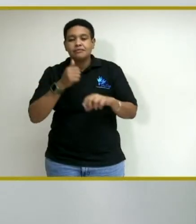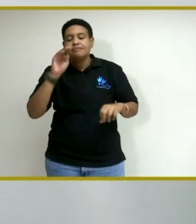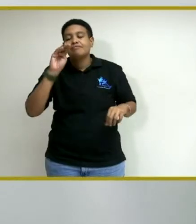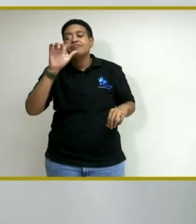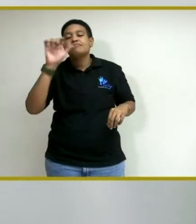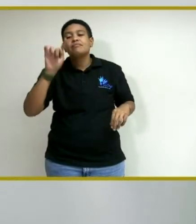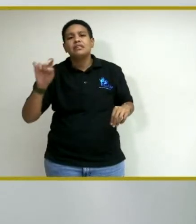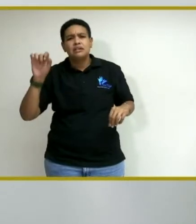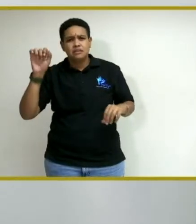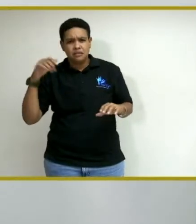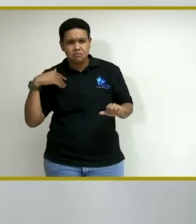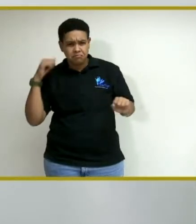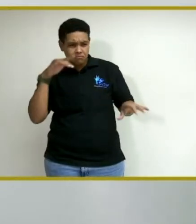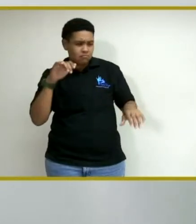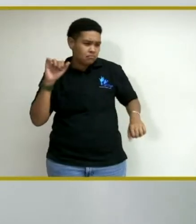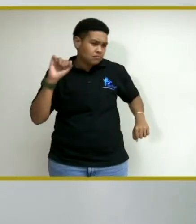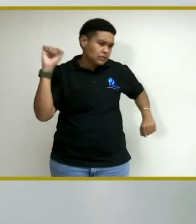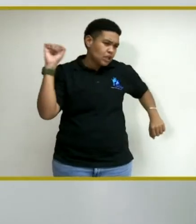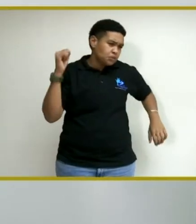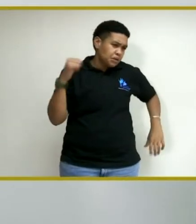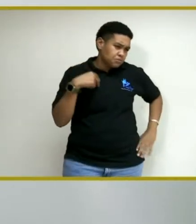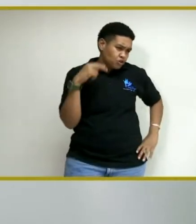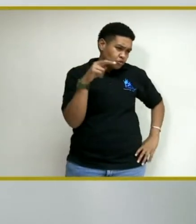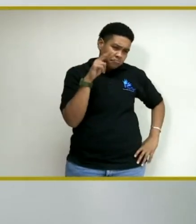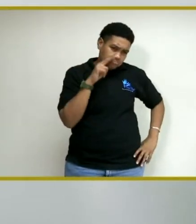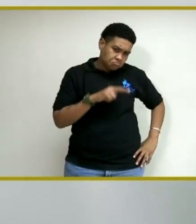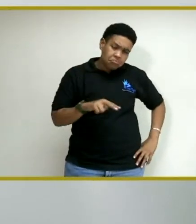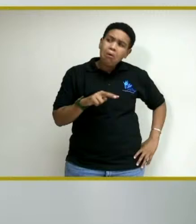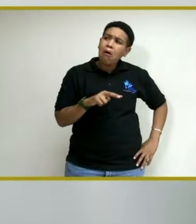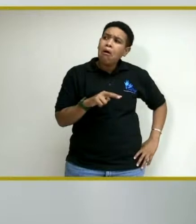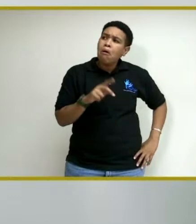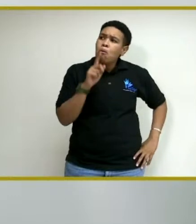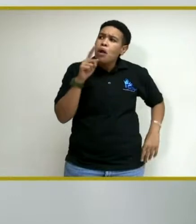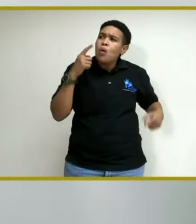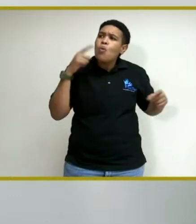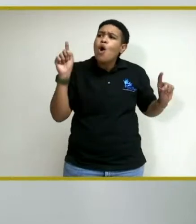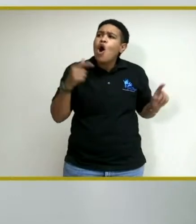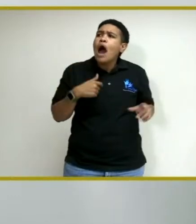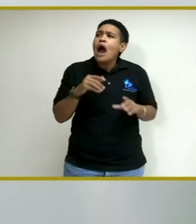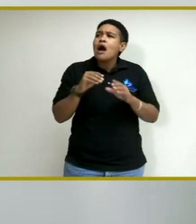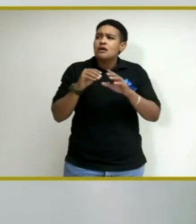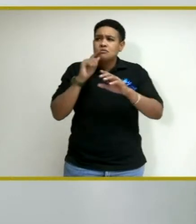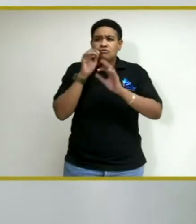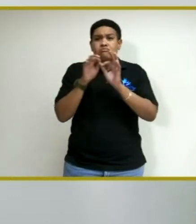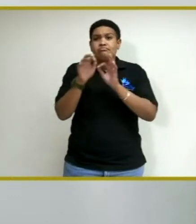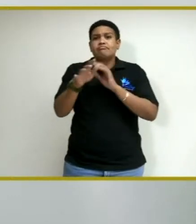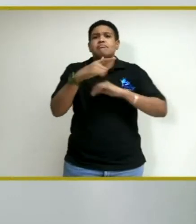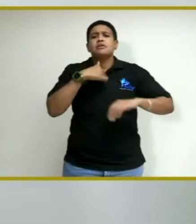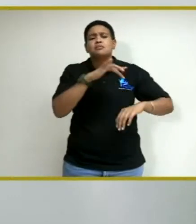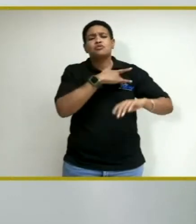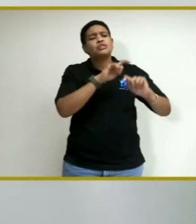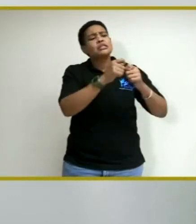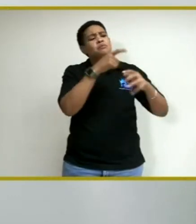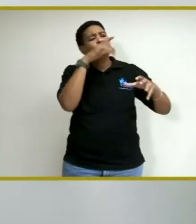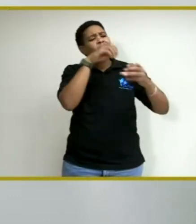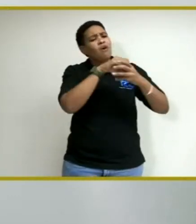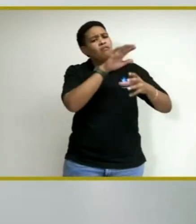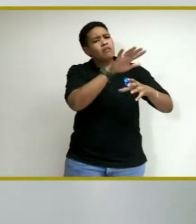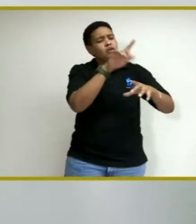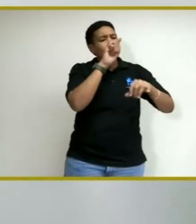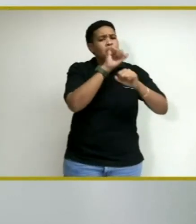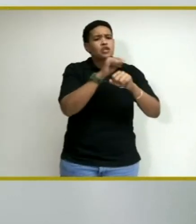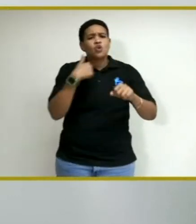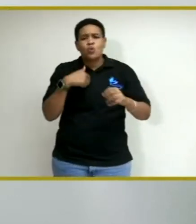arena, and I want to just extend my appreciation to the team who have worked on this to ensure that we are